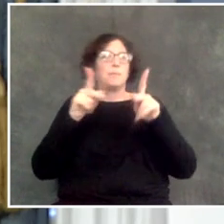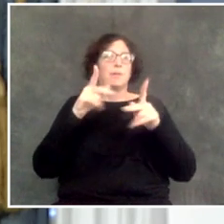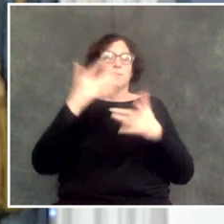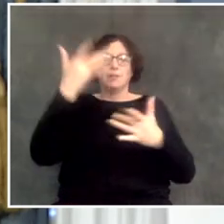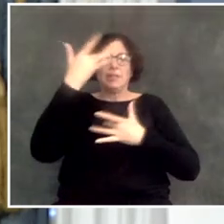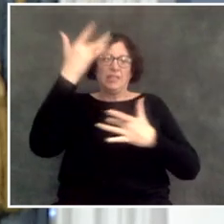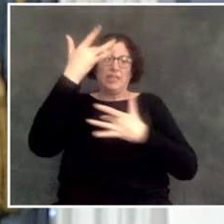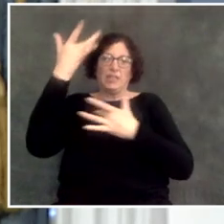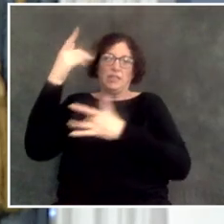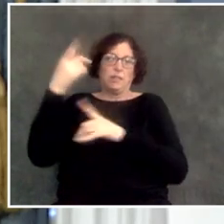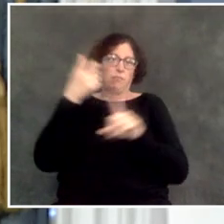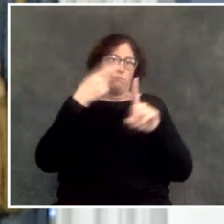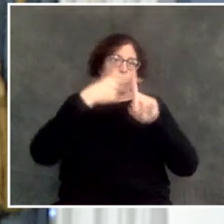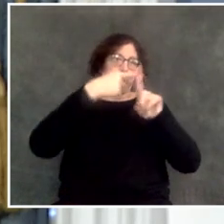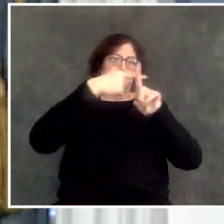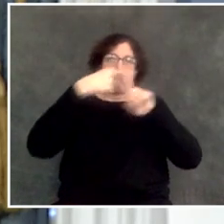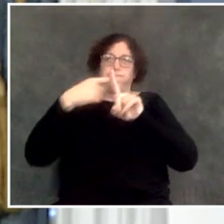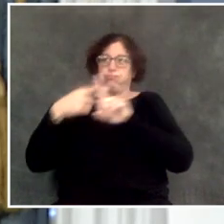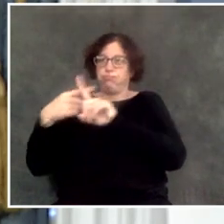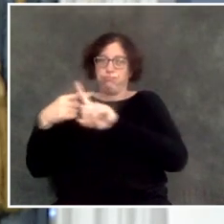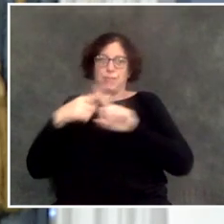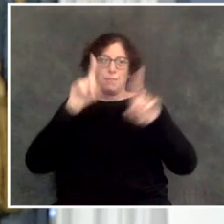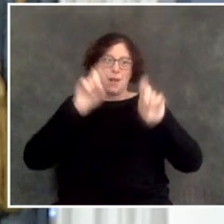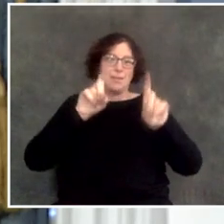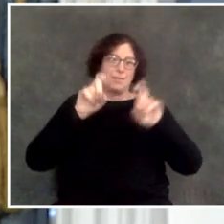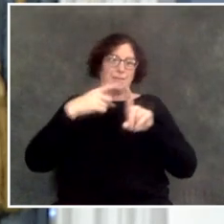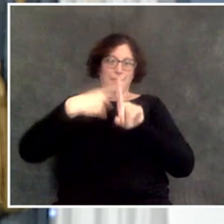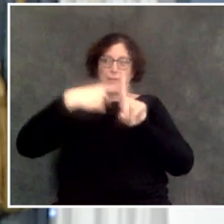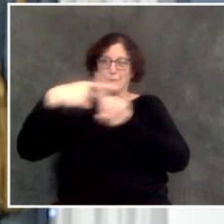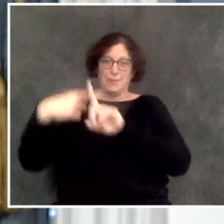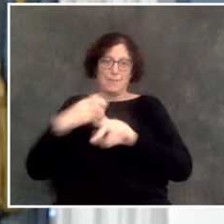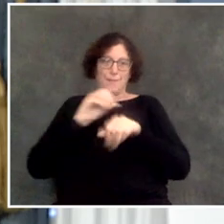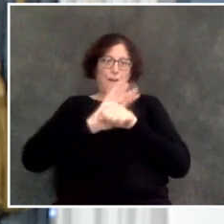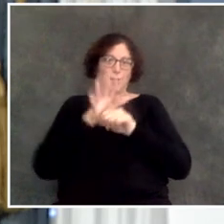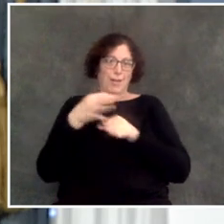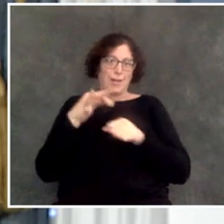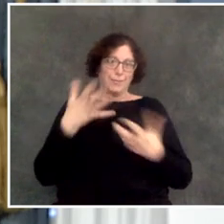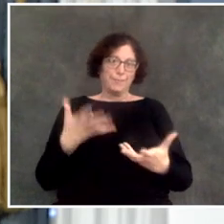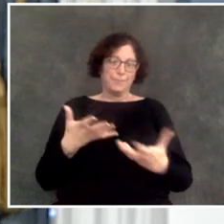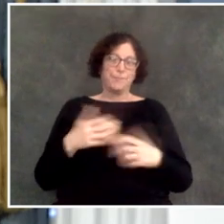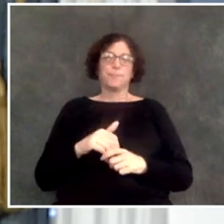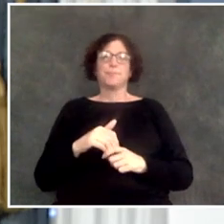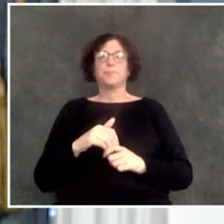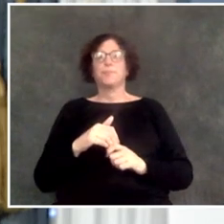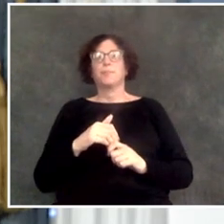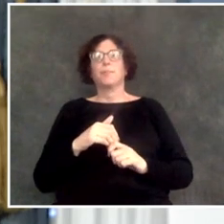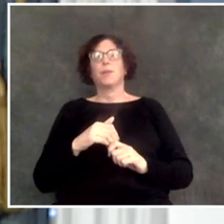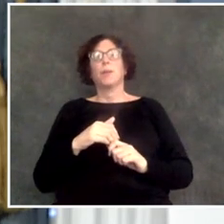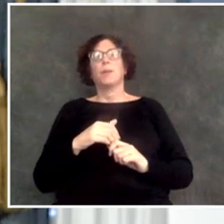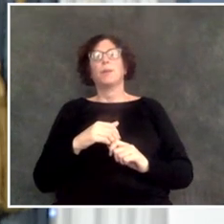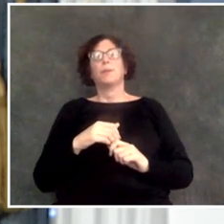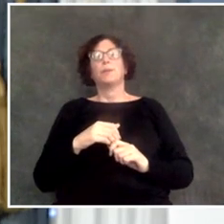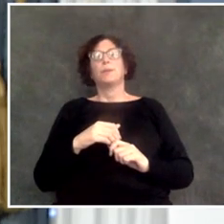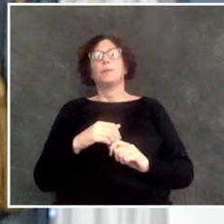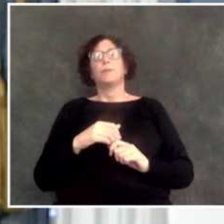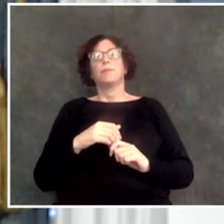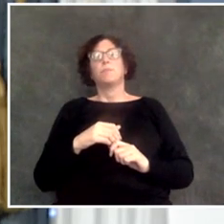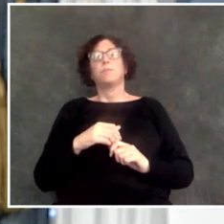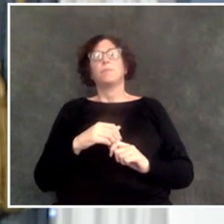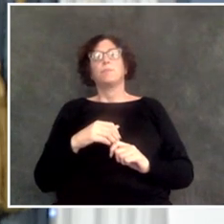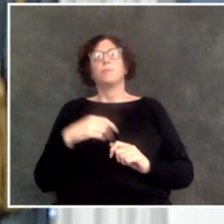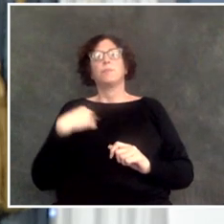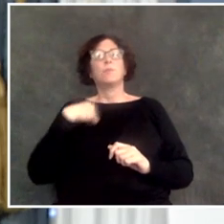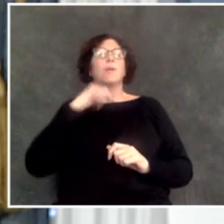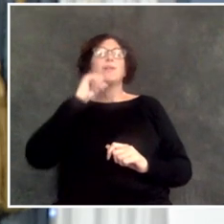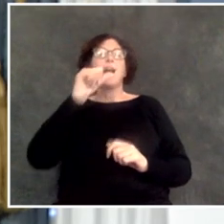and when we have probably that many more, if not more people who don't get tests, we are not doing contact tracing.